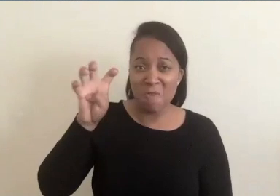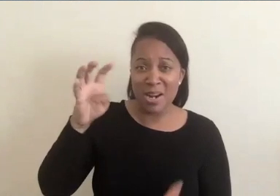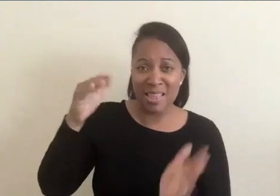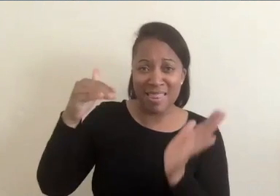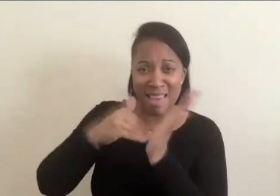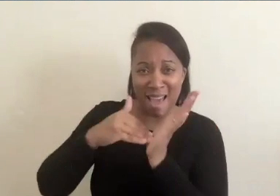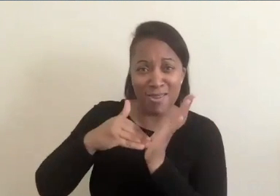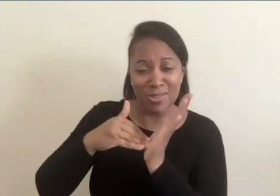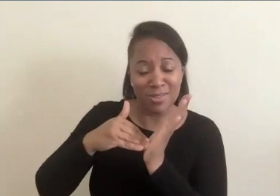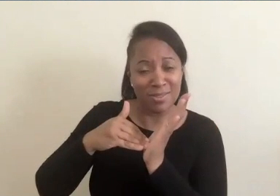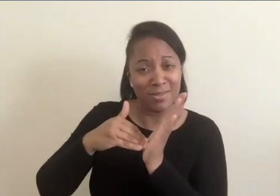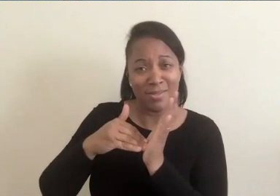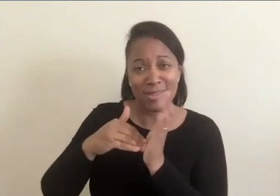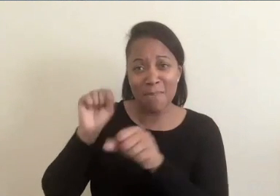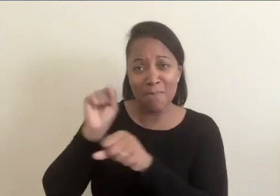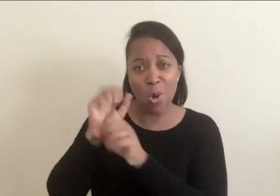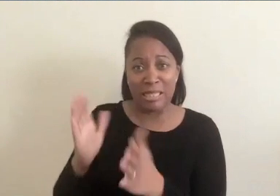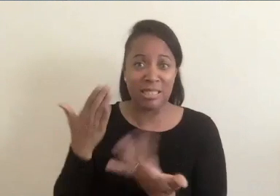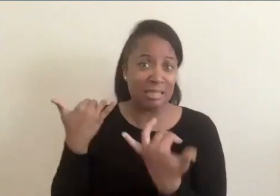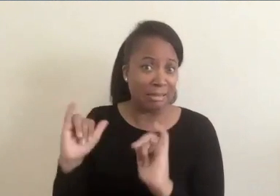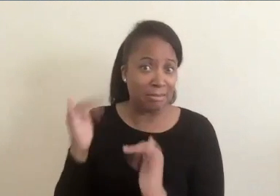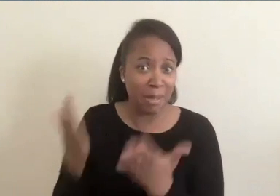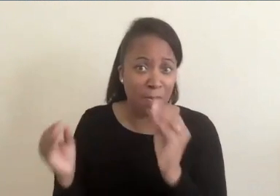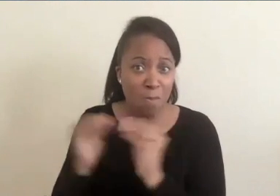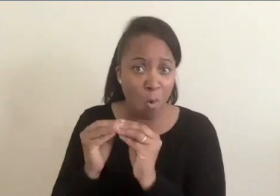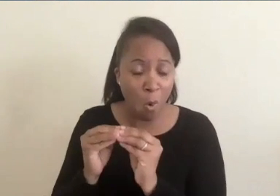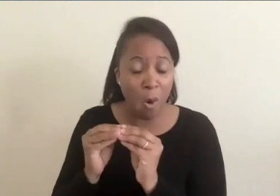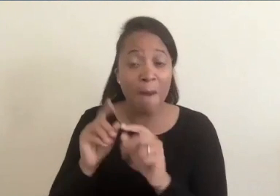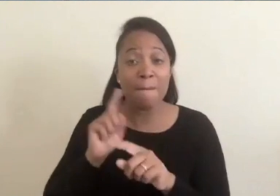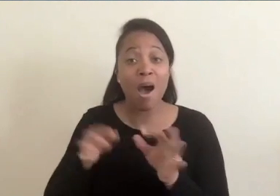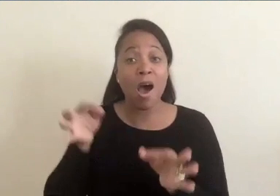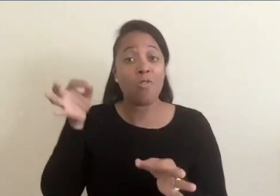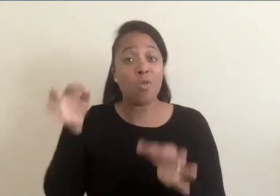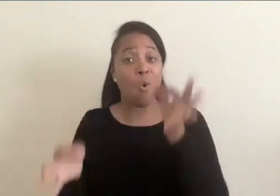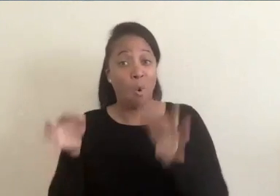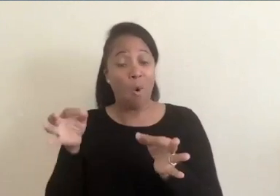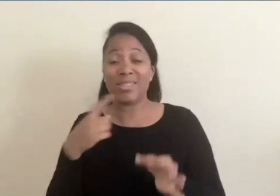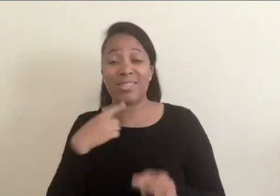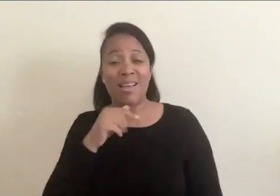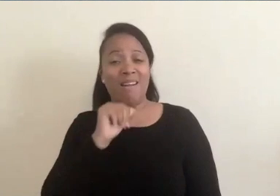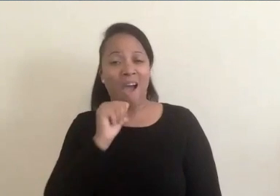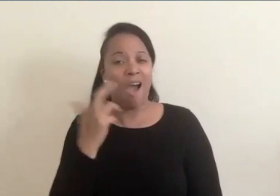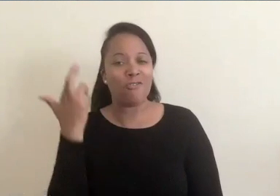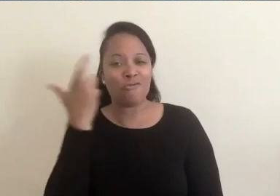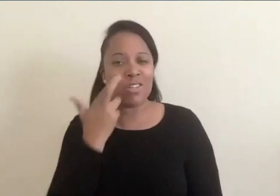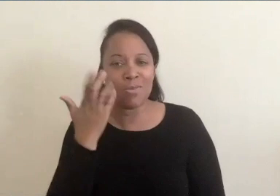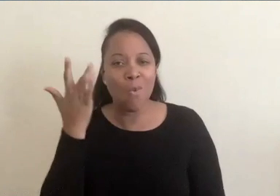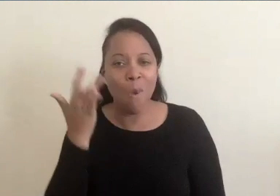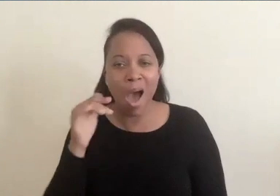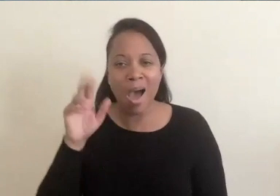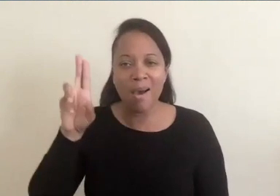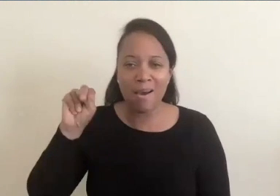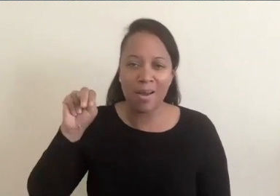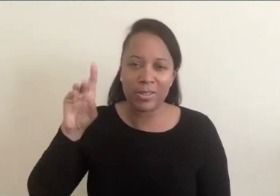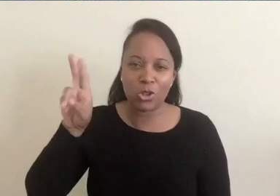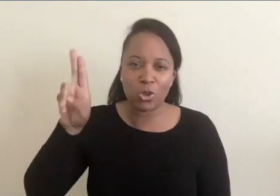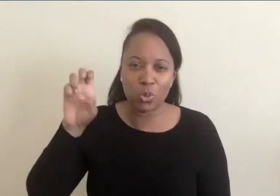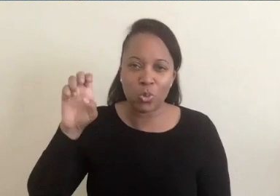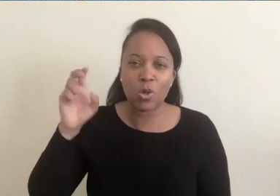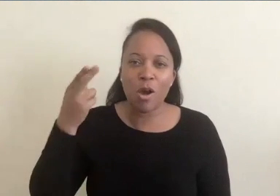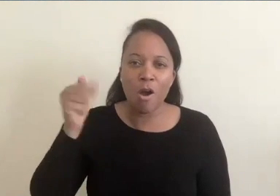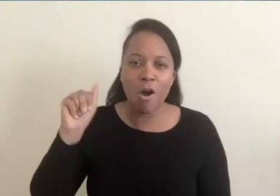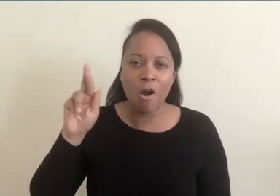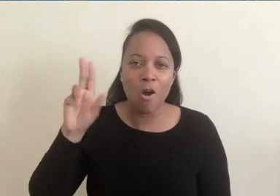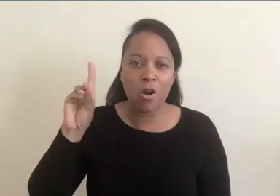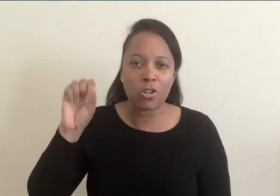440,000 employees at the time, yet the court held that the accommodation was unreasonable under an undue hardship standard. And the reason